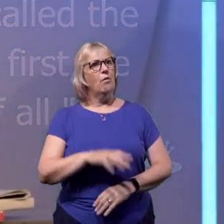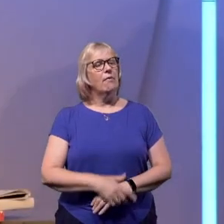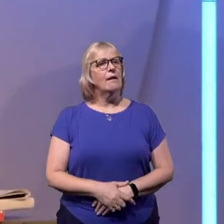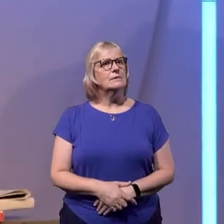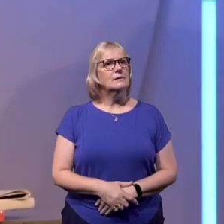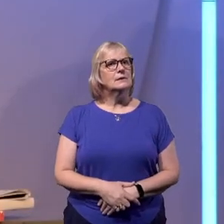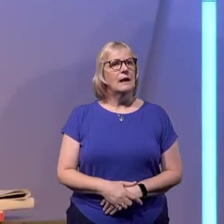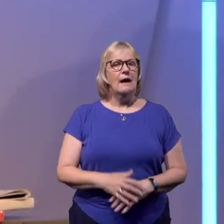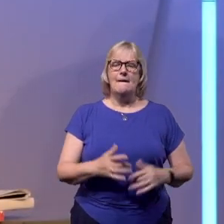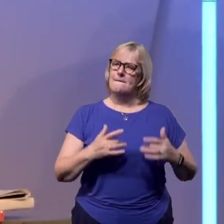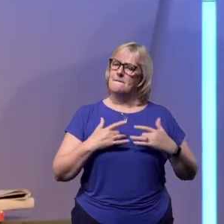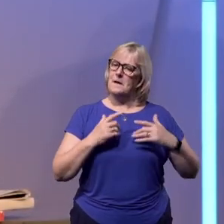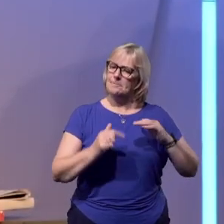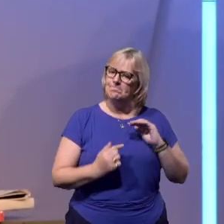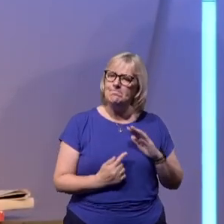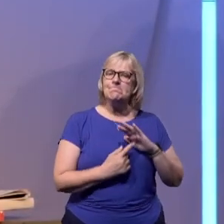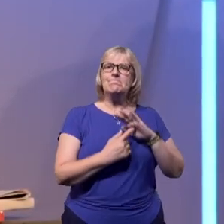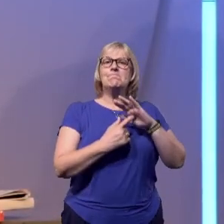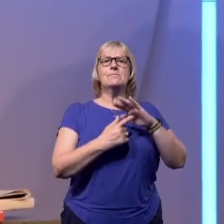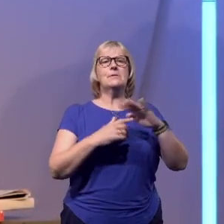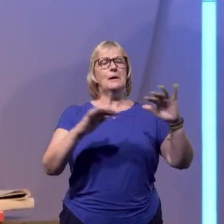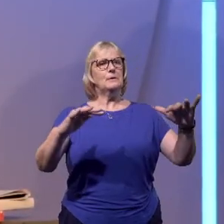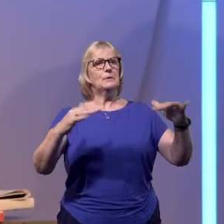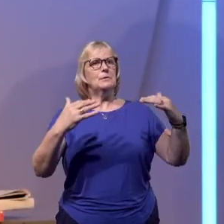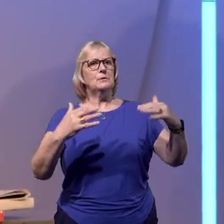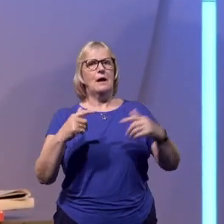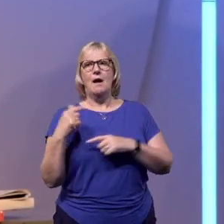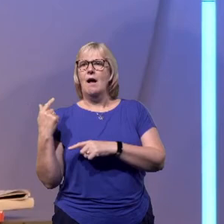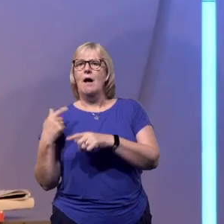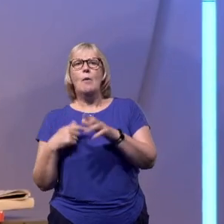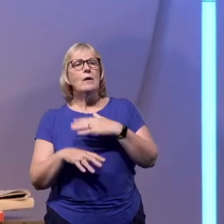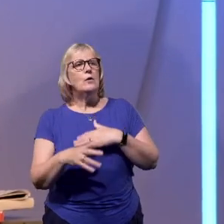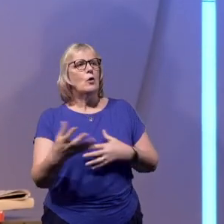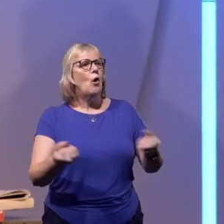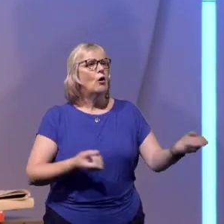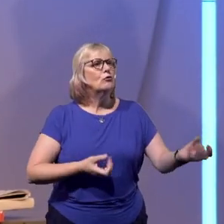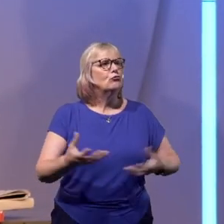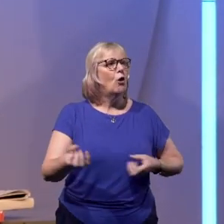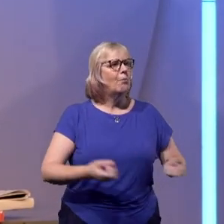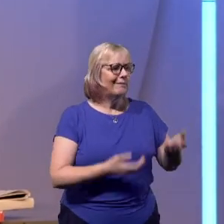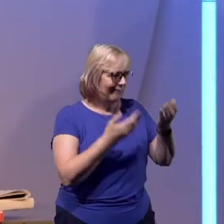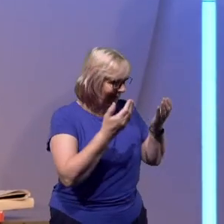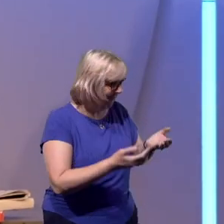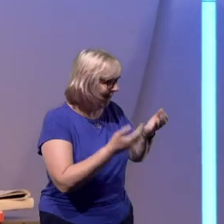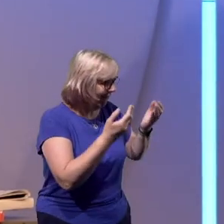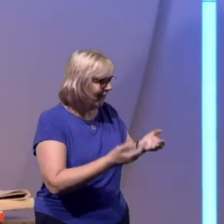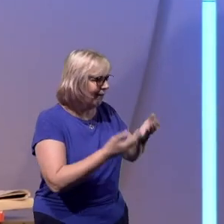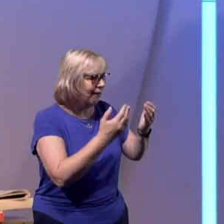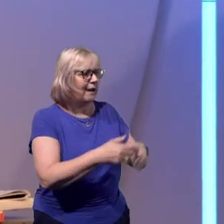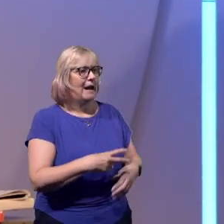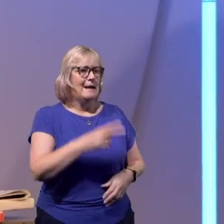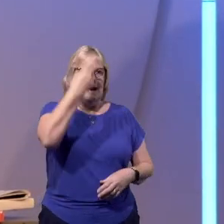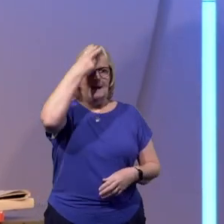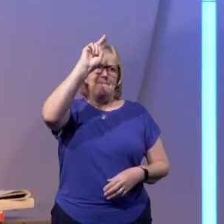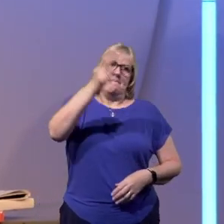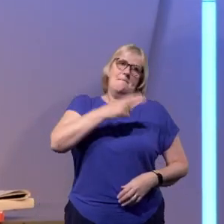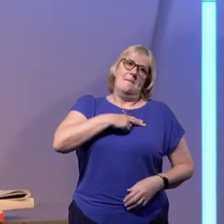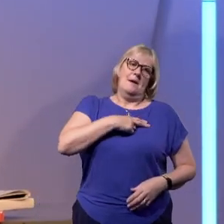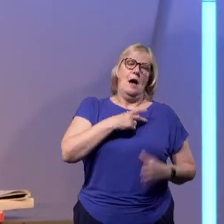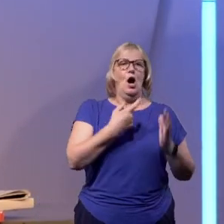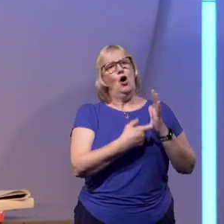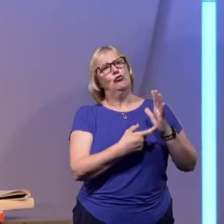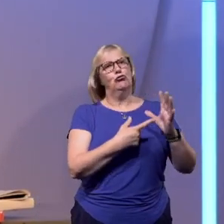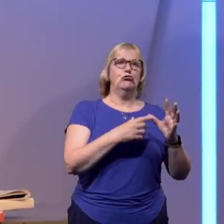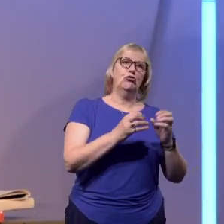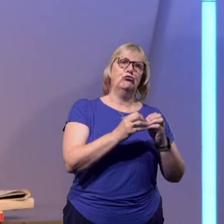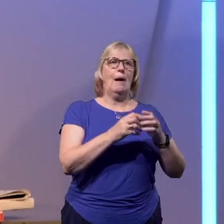love to be greeted in the marketplace and to have men call them rabbi. Well, they're thinking about that. They're thinking